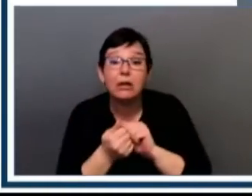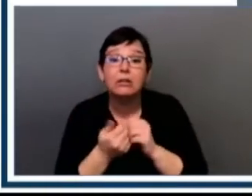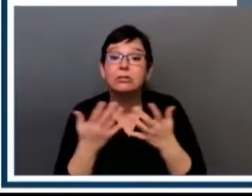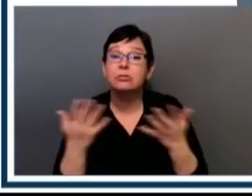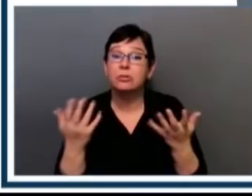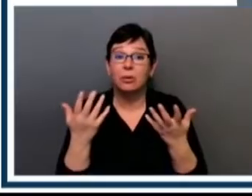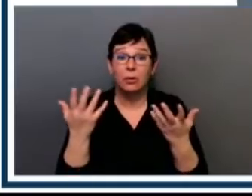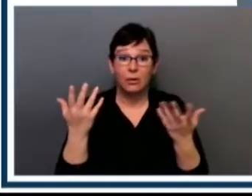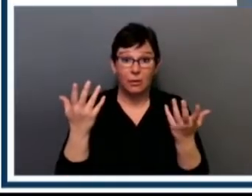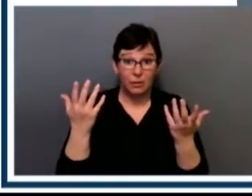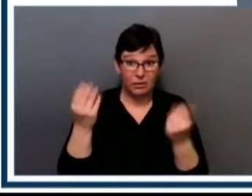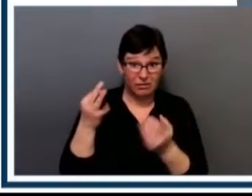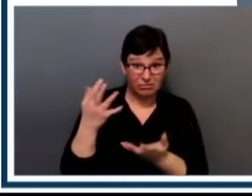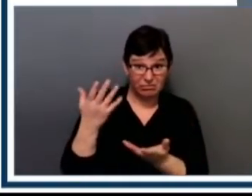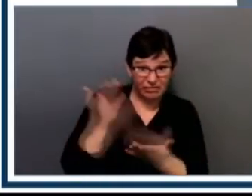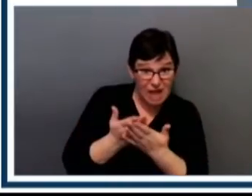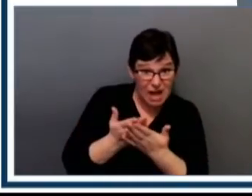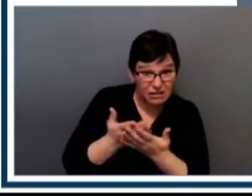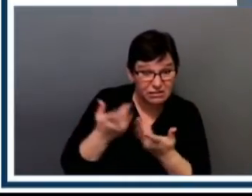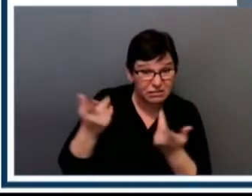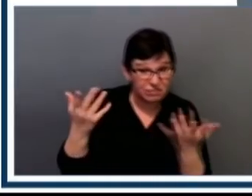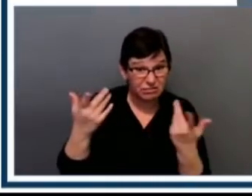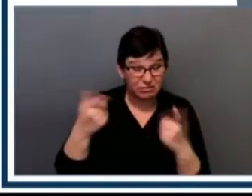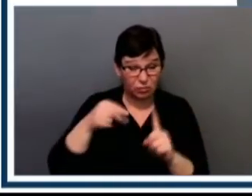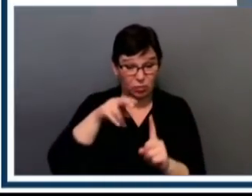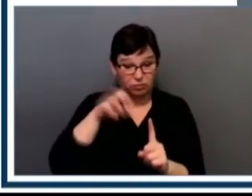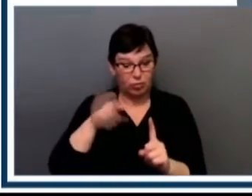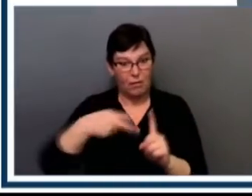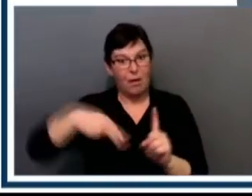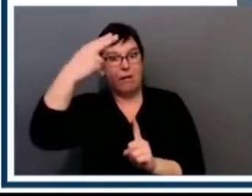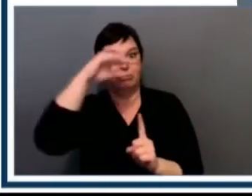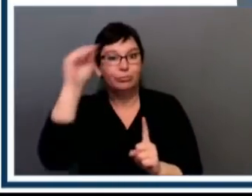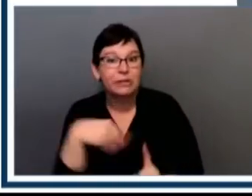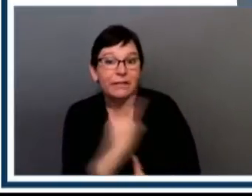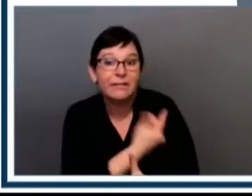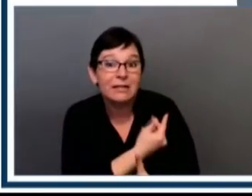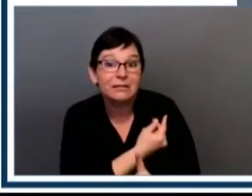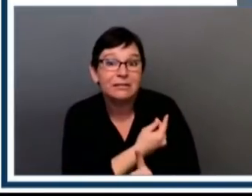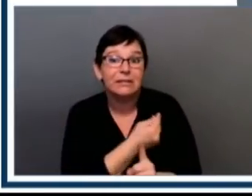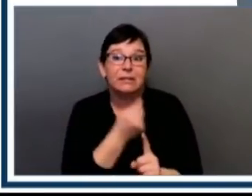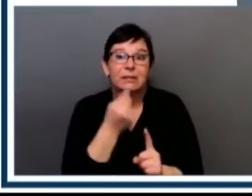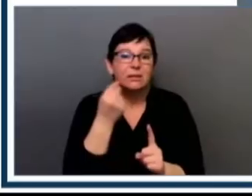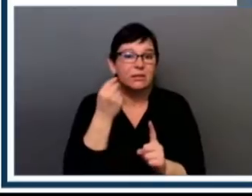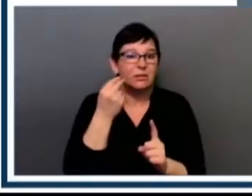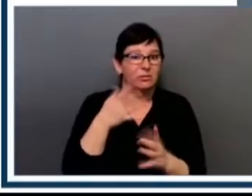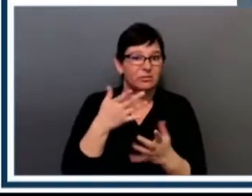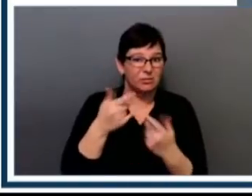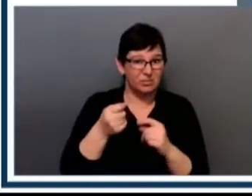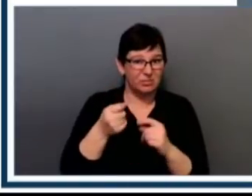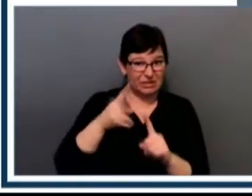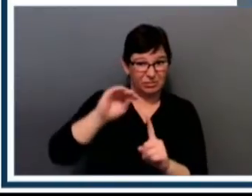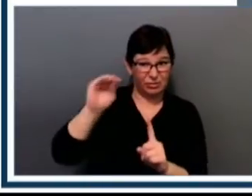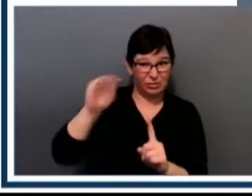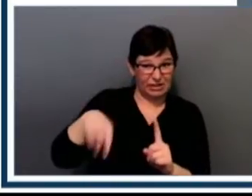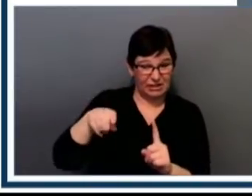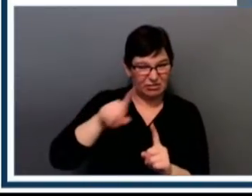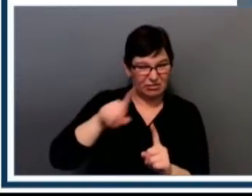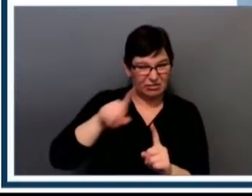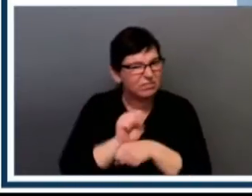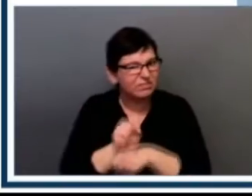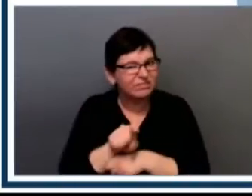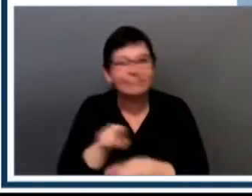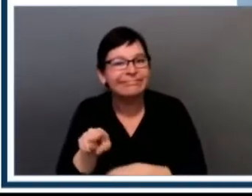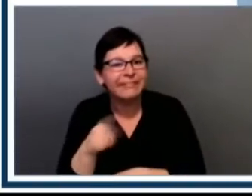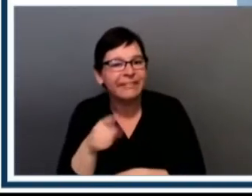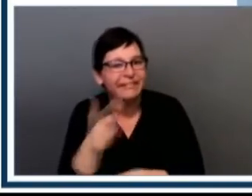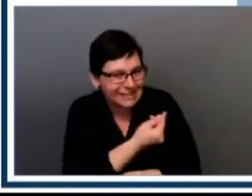the people dying are vaccinated, but the total number of deaths is lower compared to elsewhere? If you get what I'm asking. Yeah,